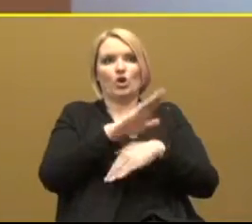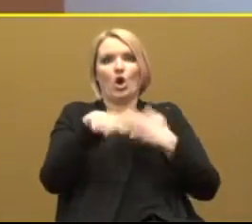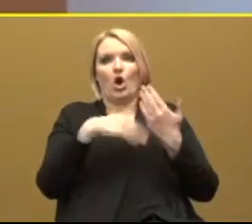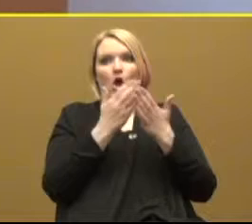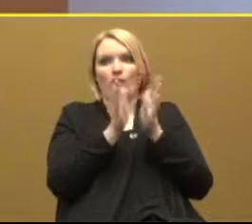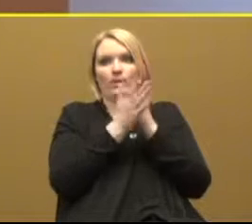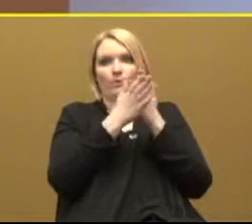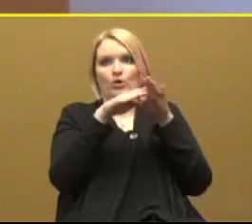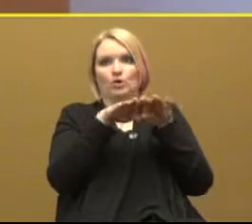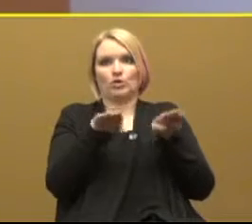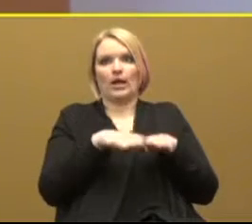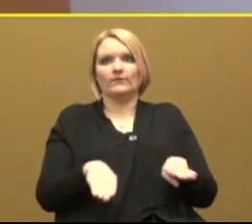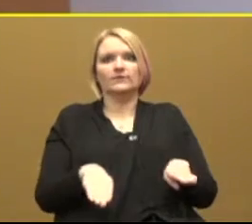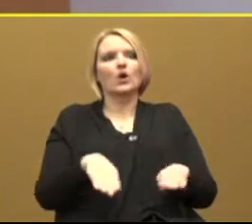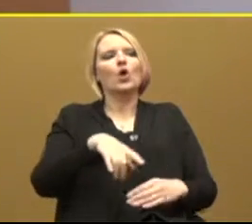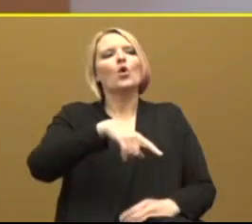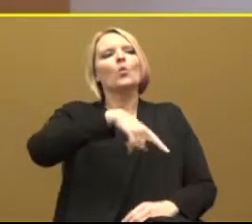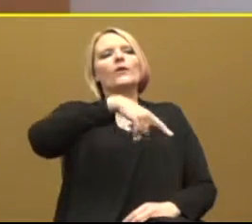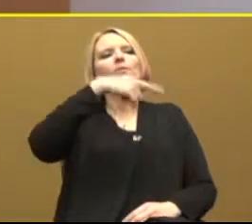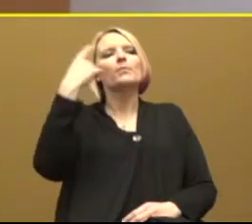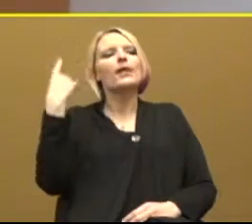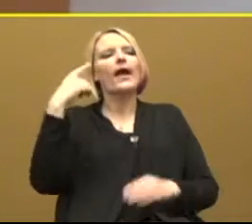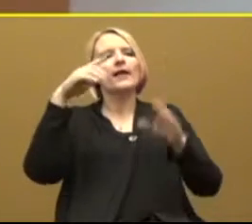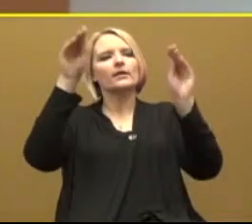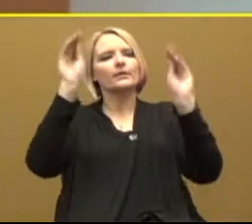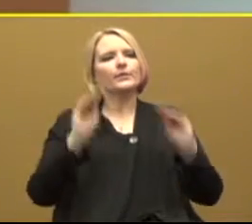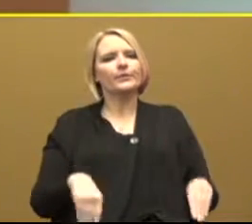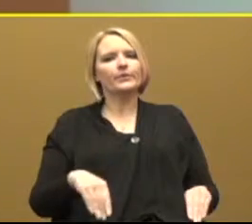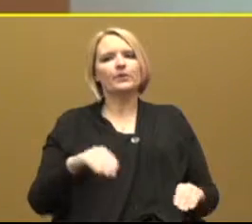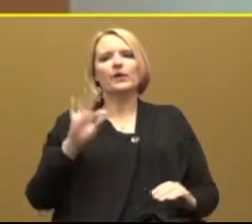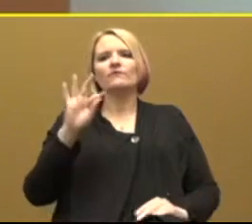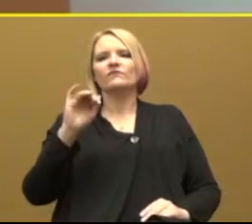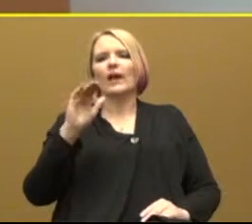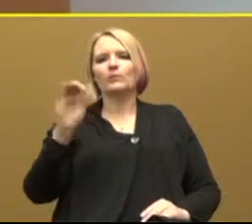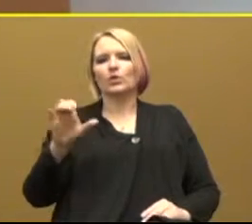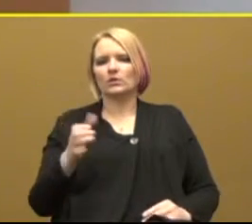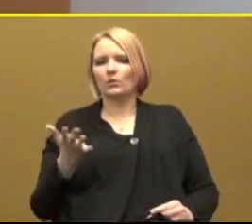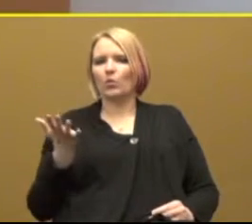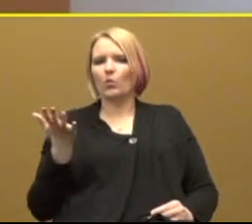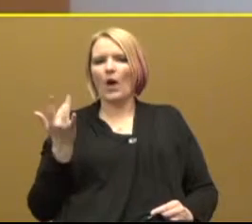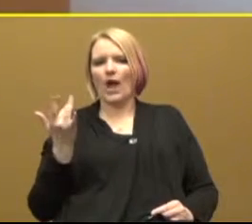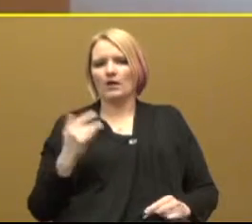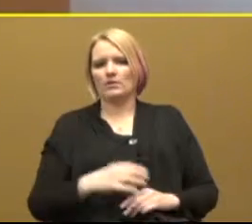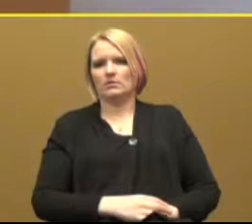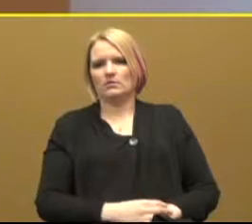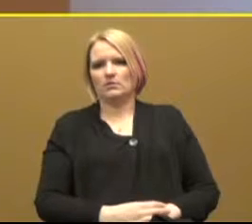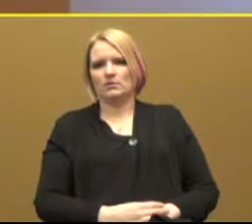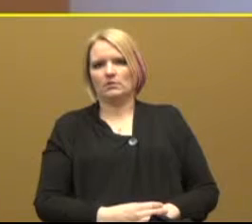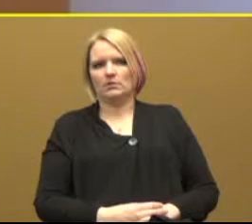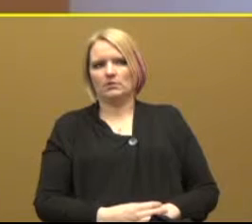bookshelf with black fabric. Why?